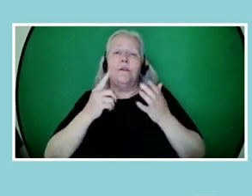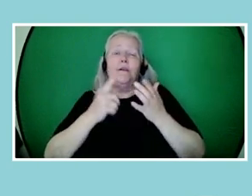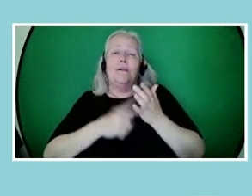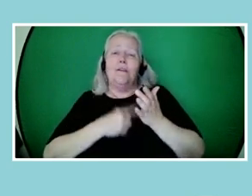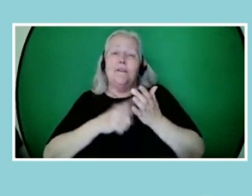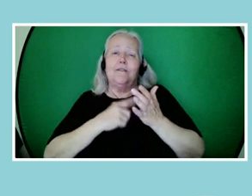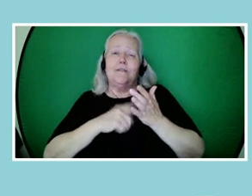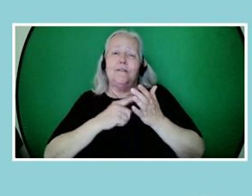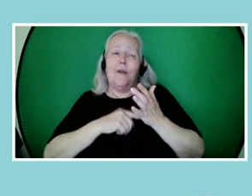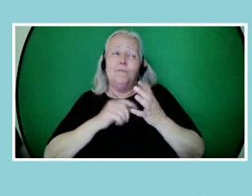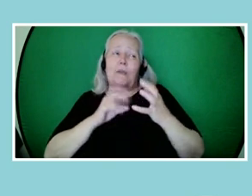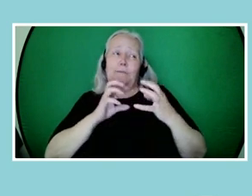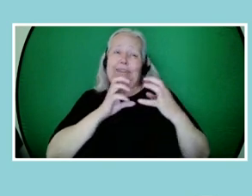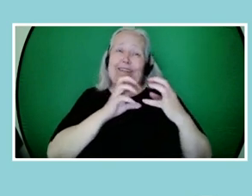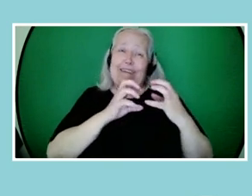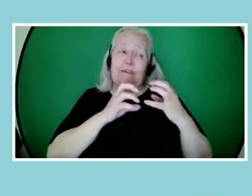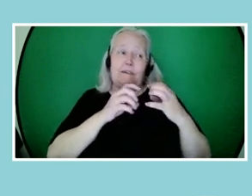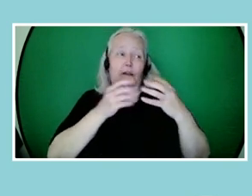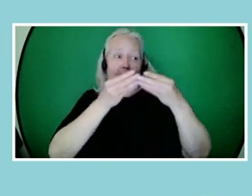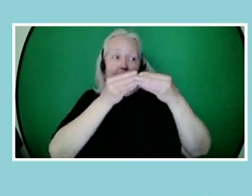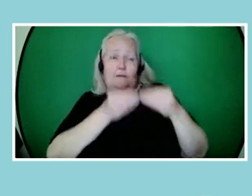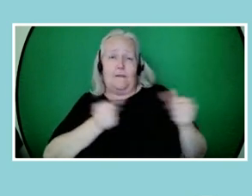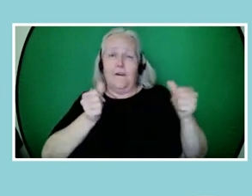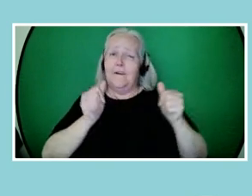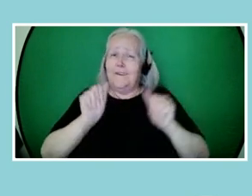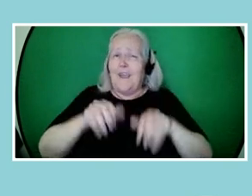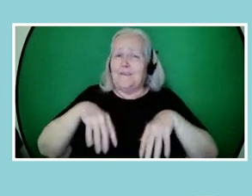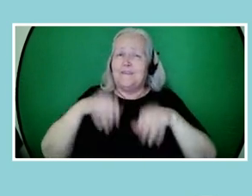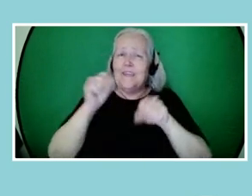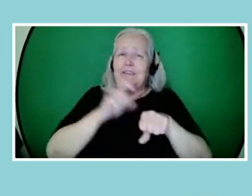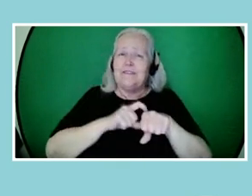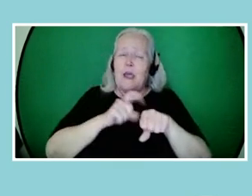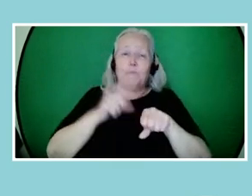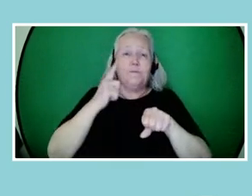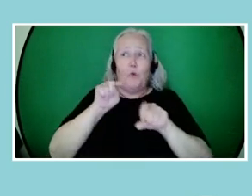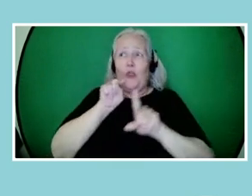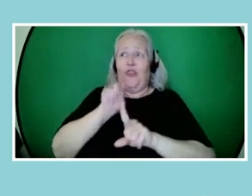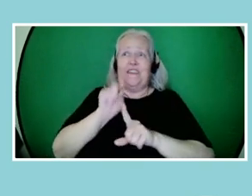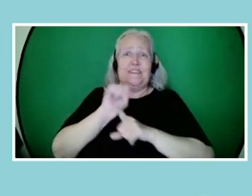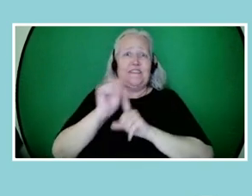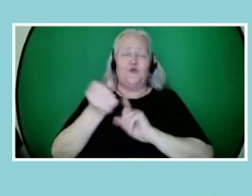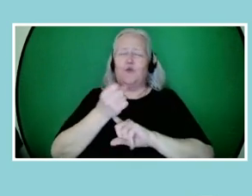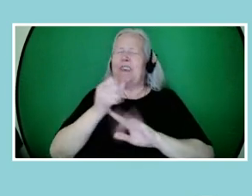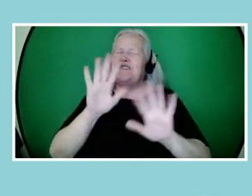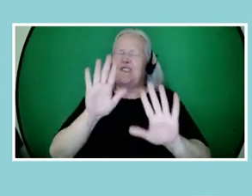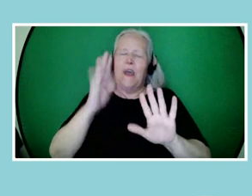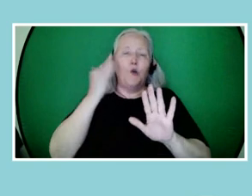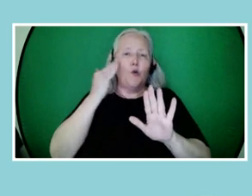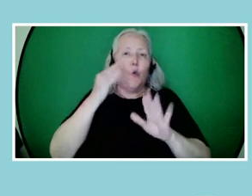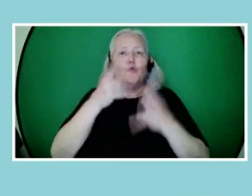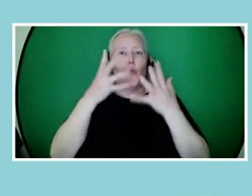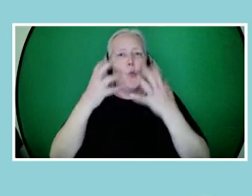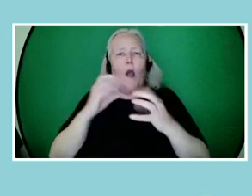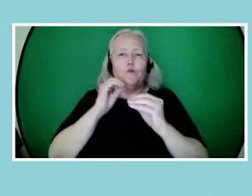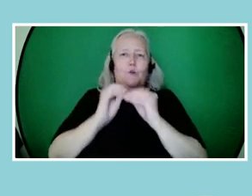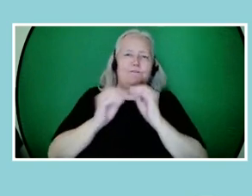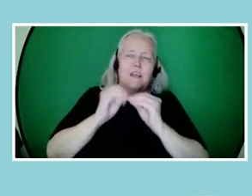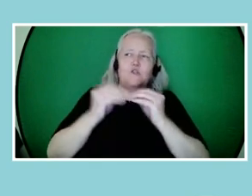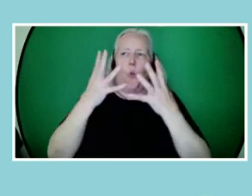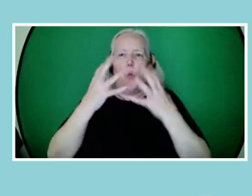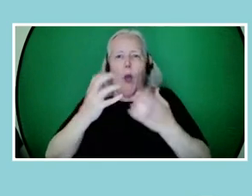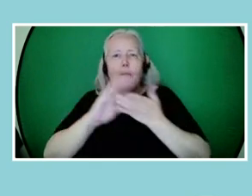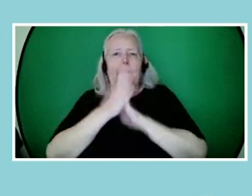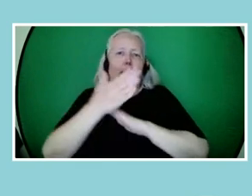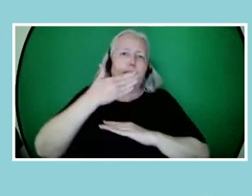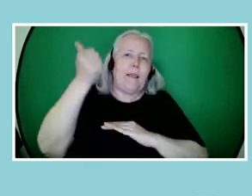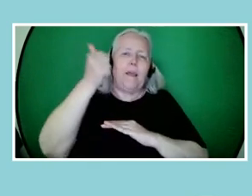little while, right? So let go of your instinct to try to make everything better and just focus